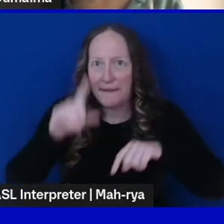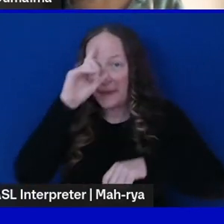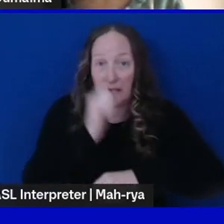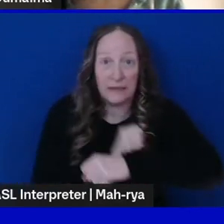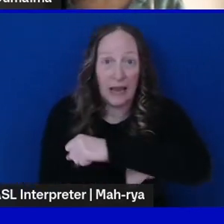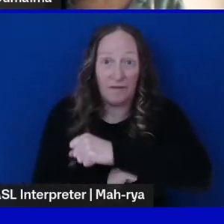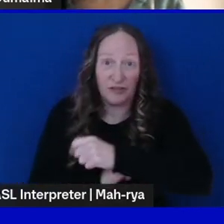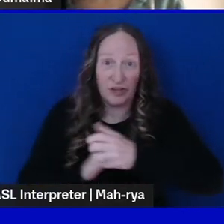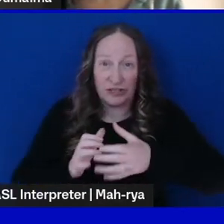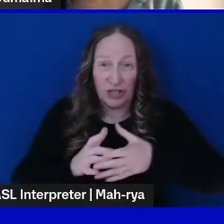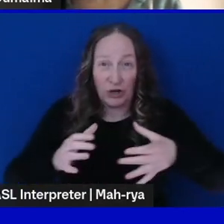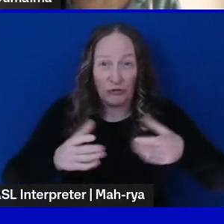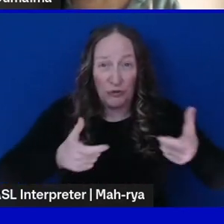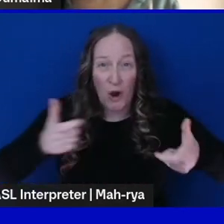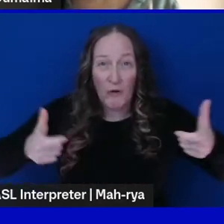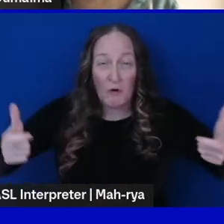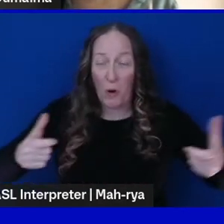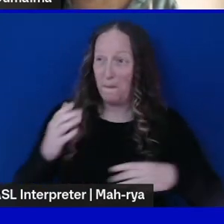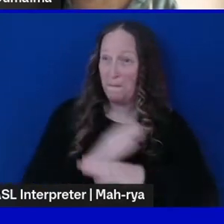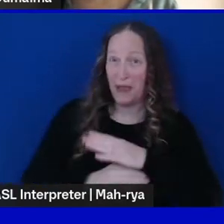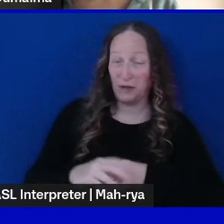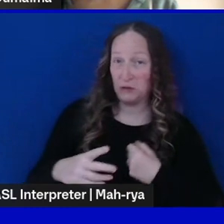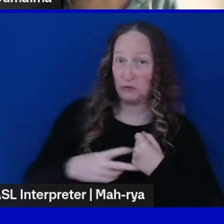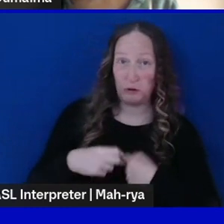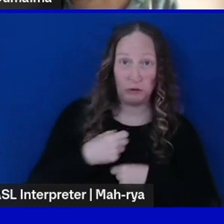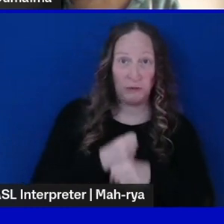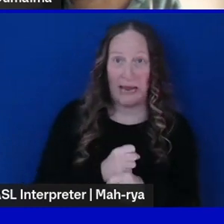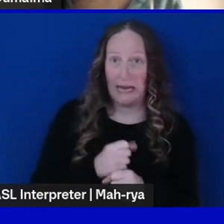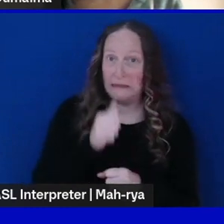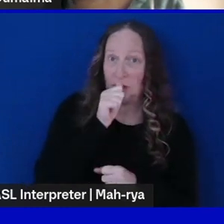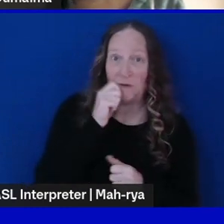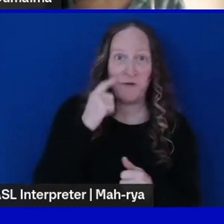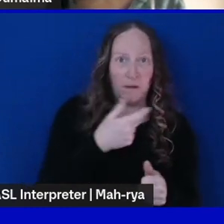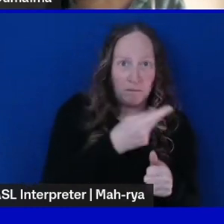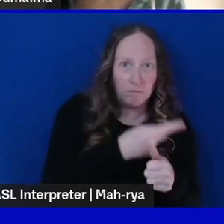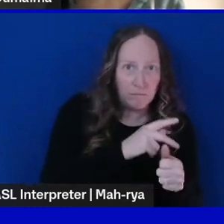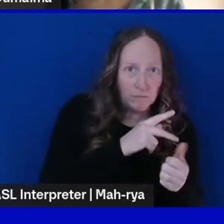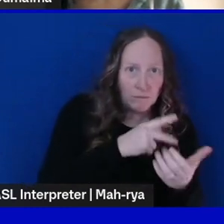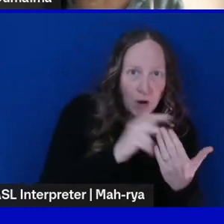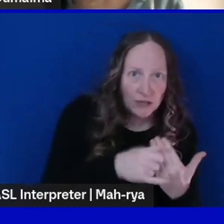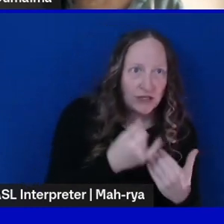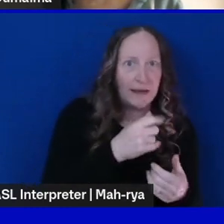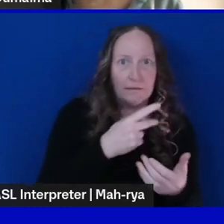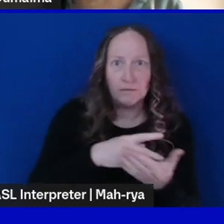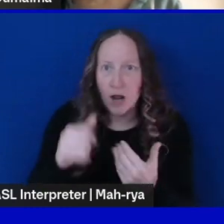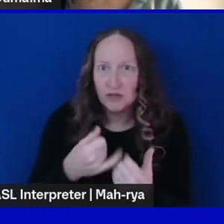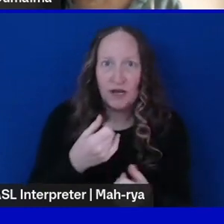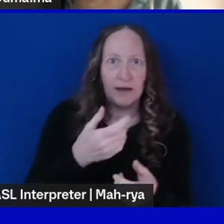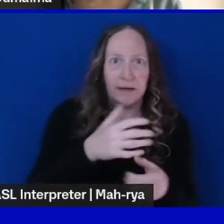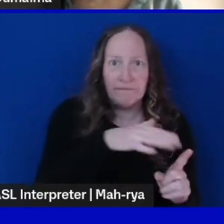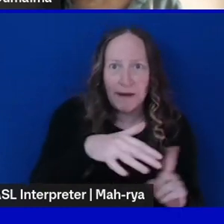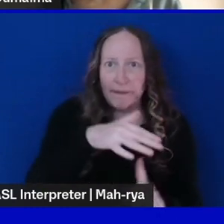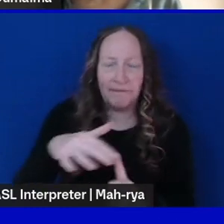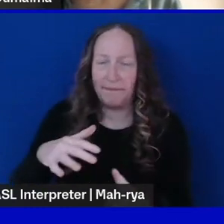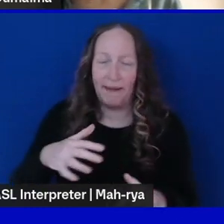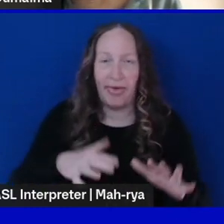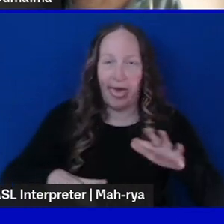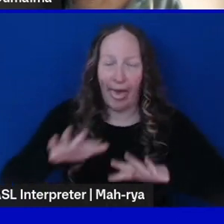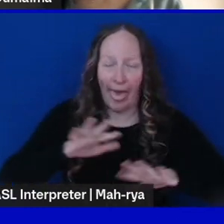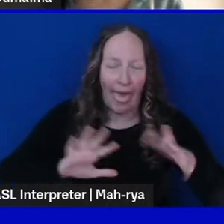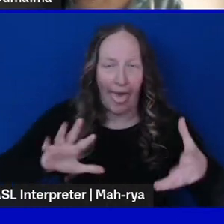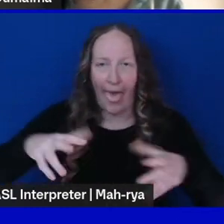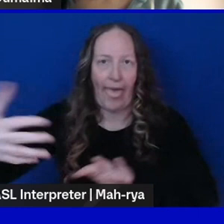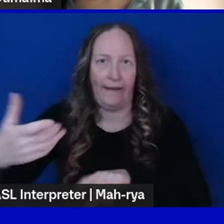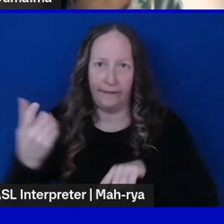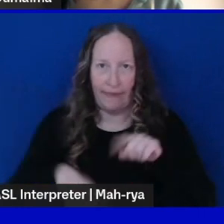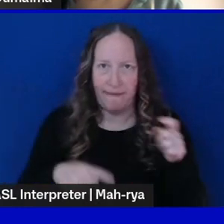grows, manually creating, storing, and distributing secrets for each project or environment can quickly become unmanageable and inefficient. So the more